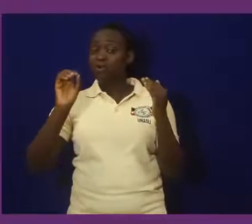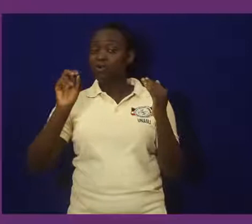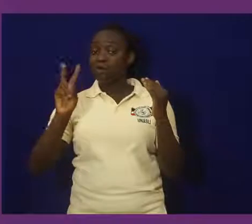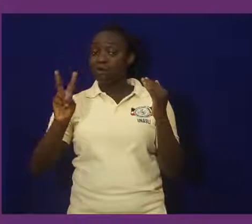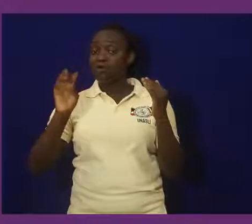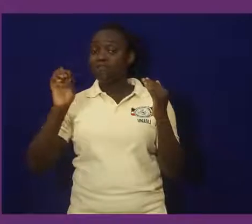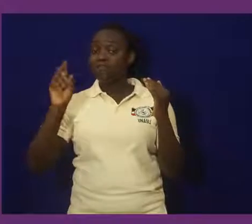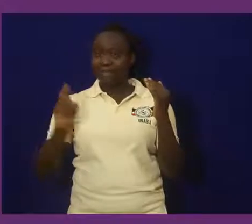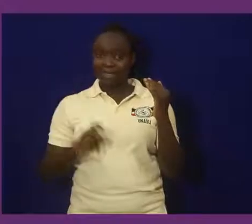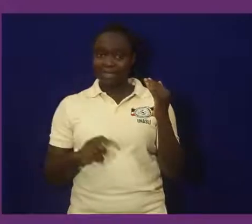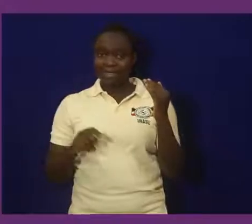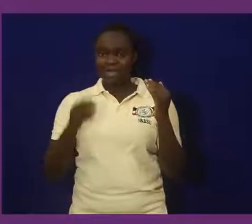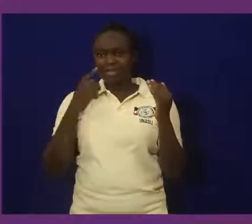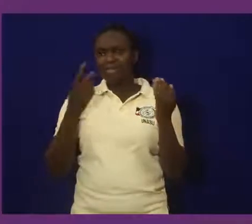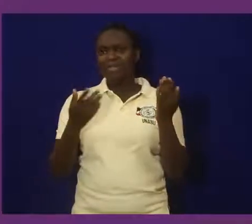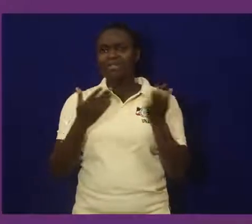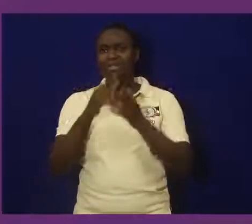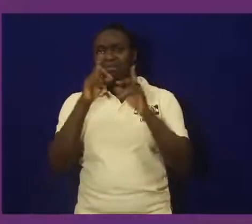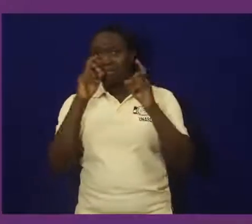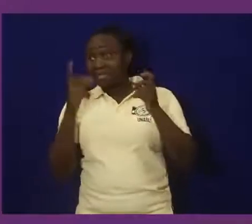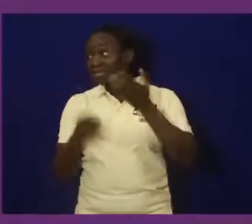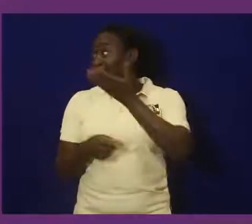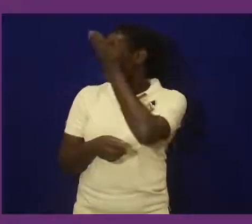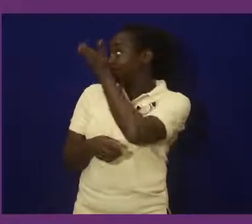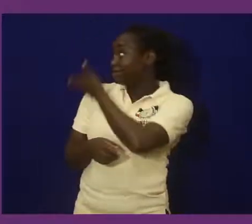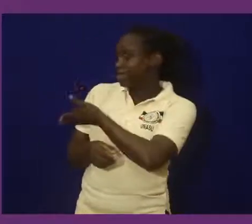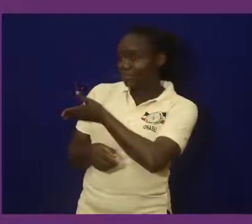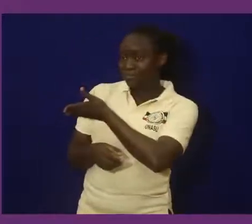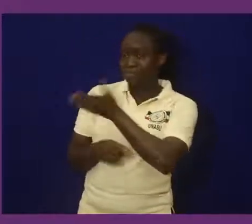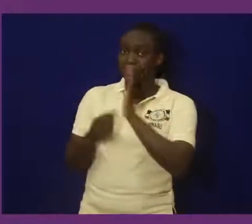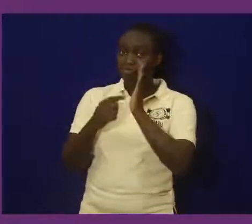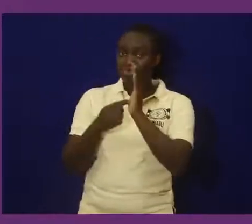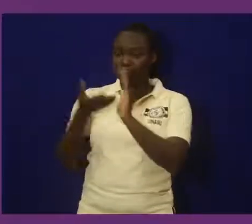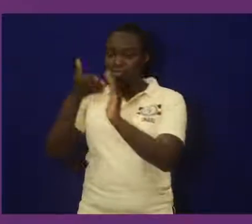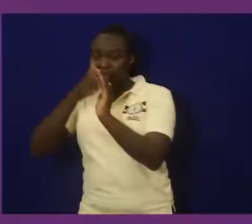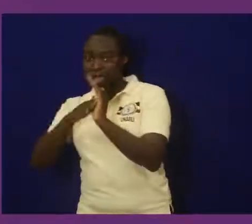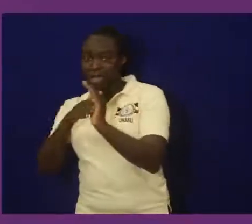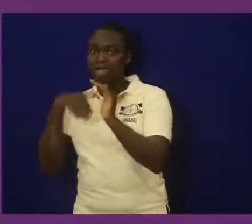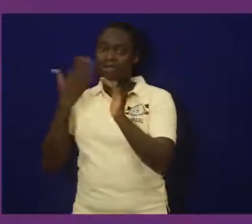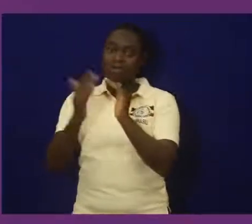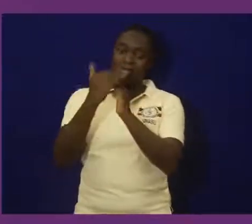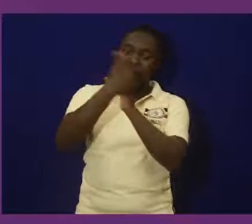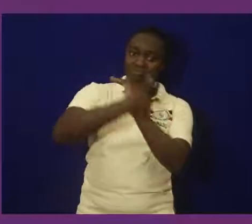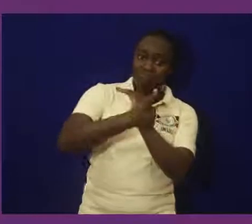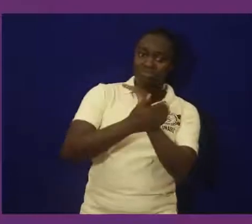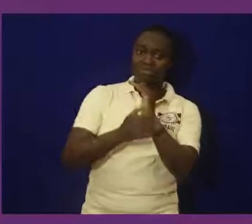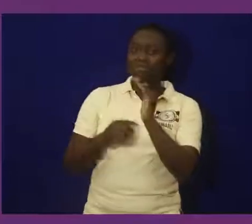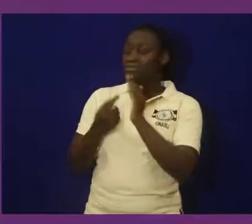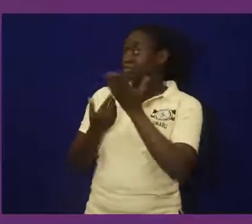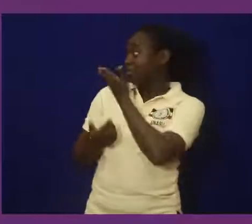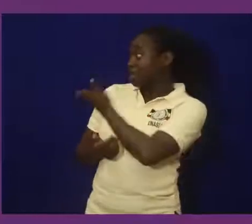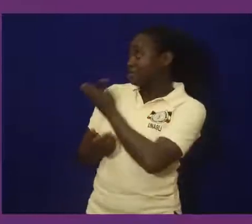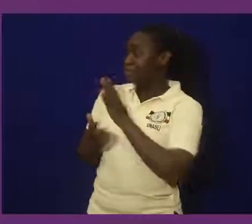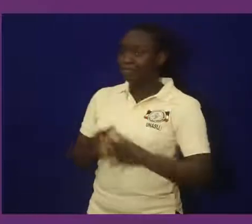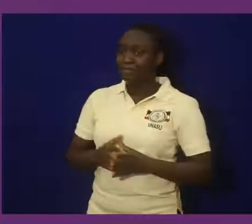You can look at the images of concave and convex mirror on the screen.